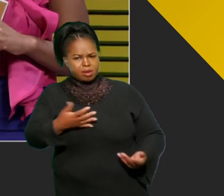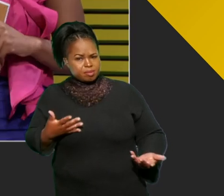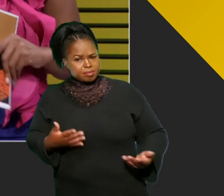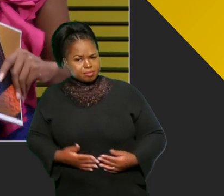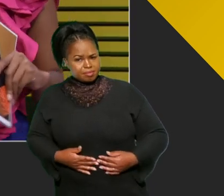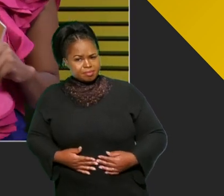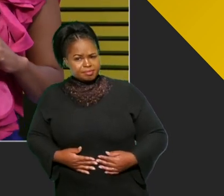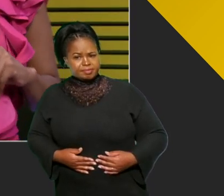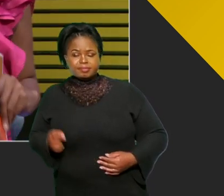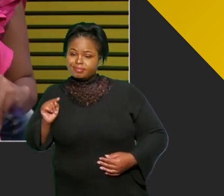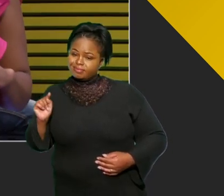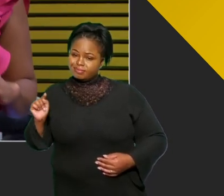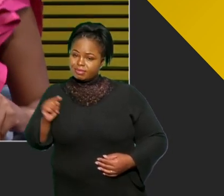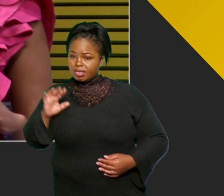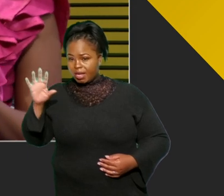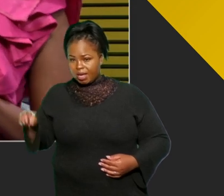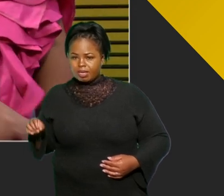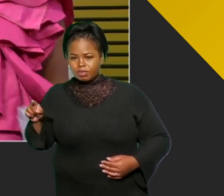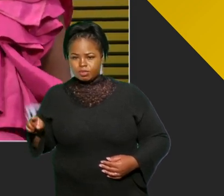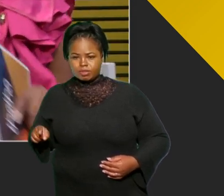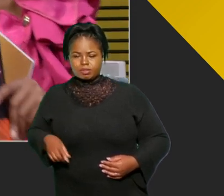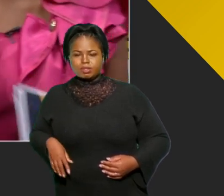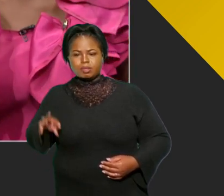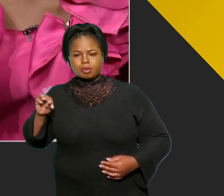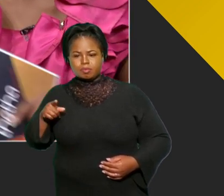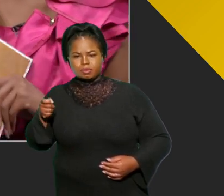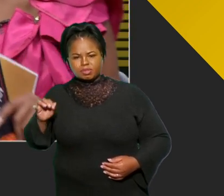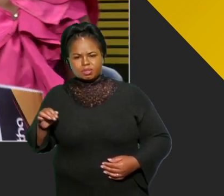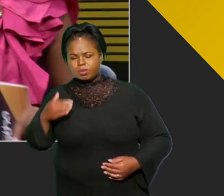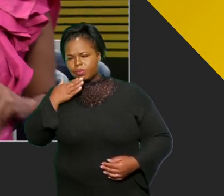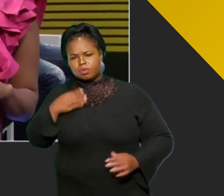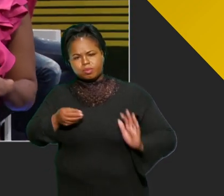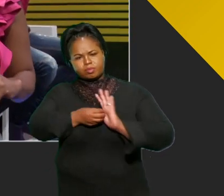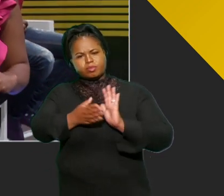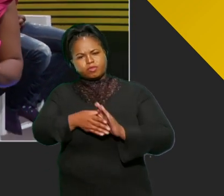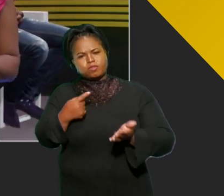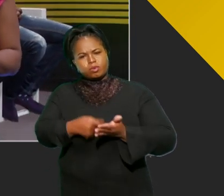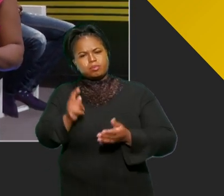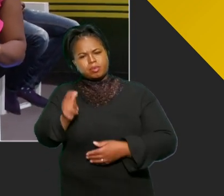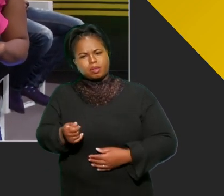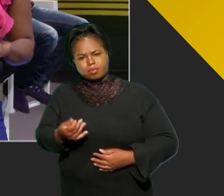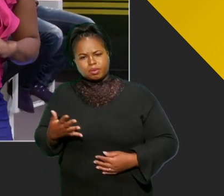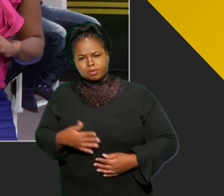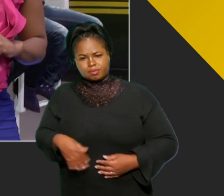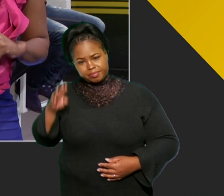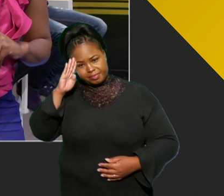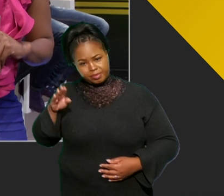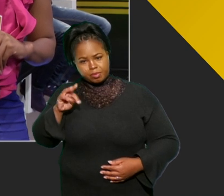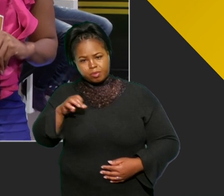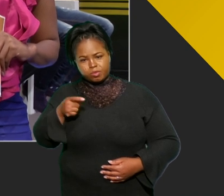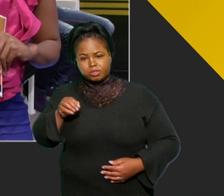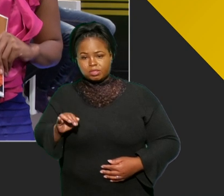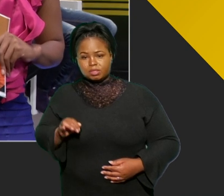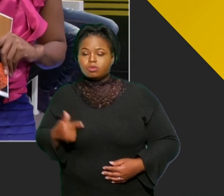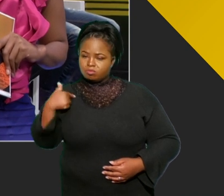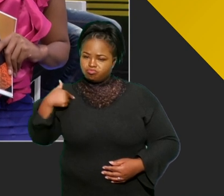Okay, re botsise yene ge mastand ka re na le mmaphuthi. Mmaphuthi ke mang tshwantse a beye price ya rental ko ntlong? dumelang ke maphutso bolelang